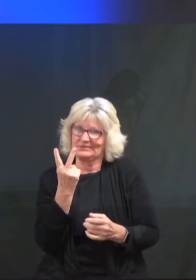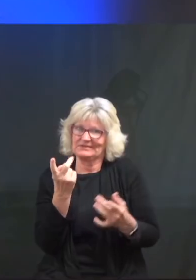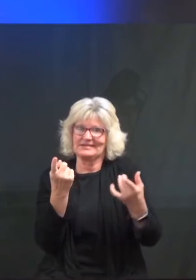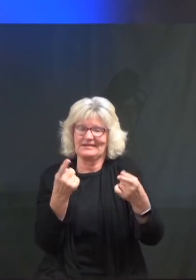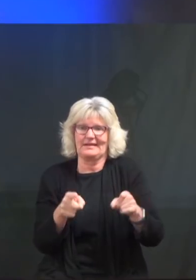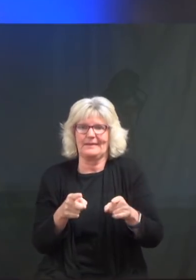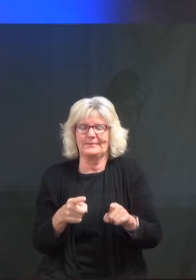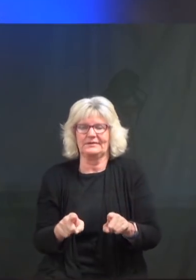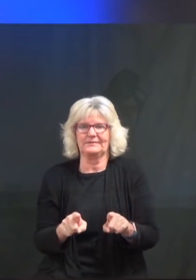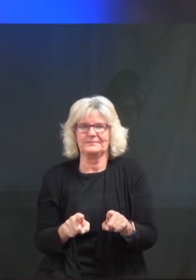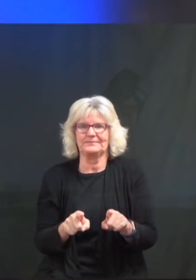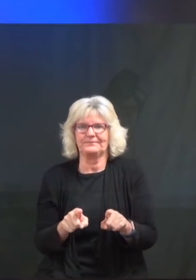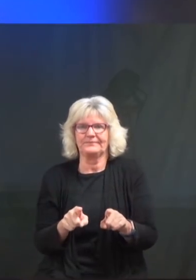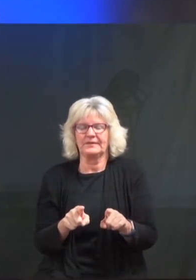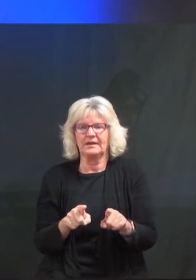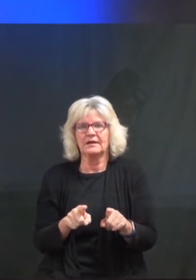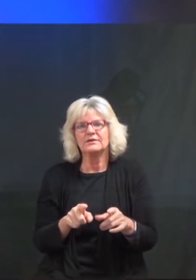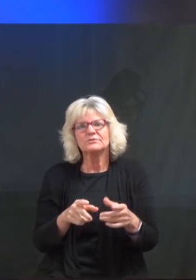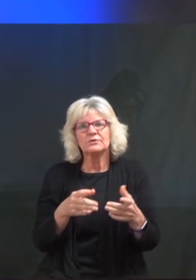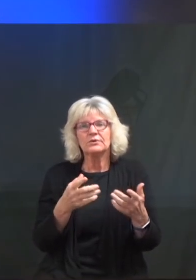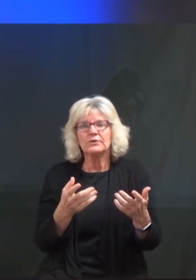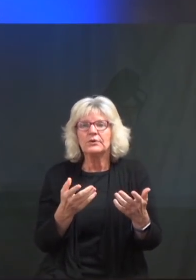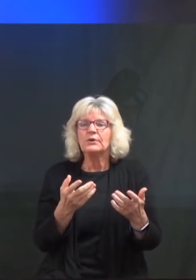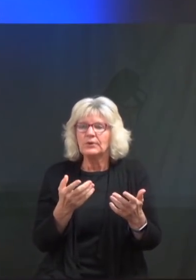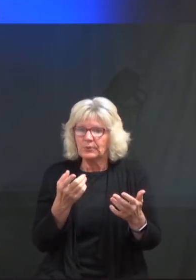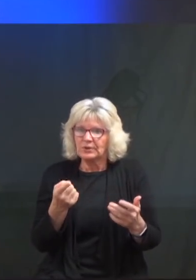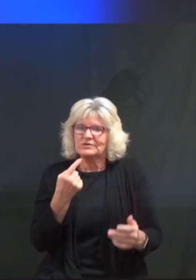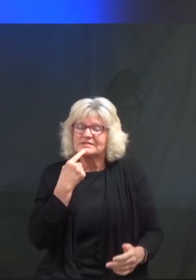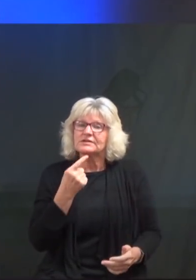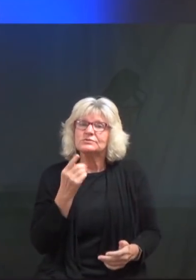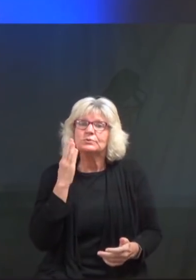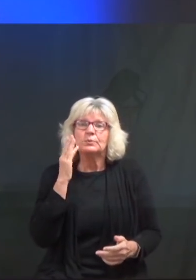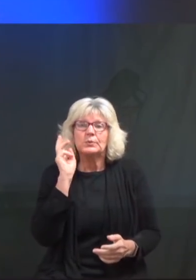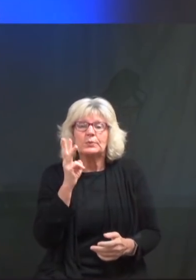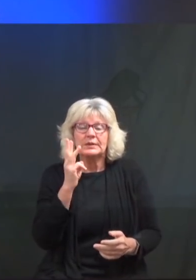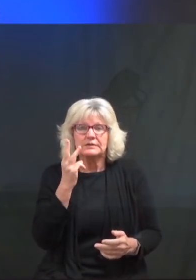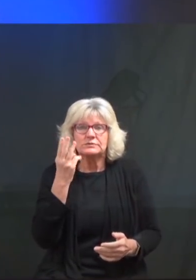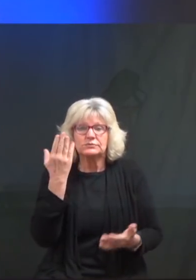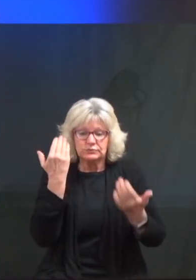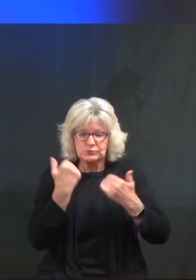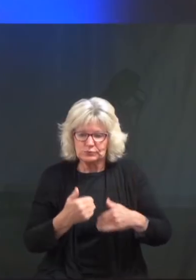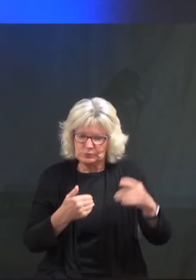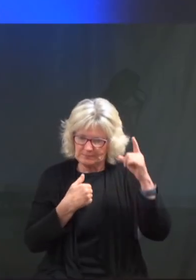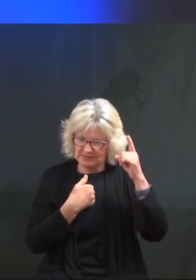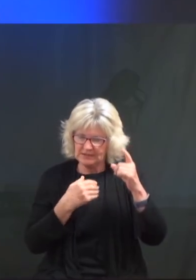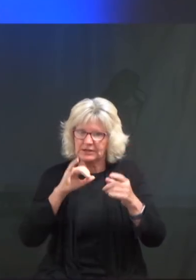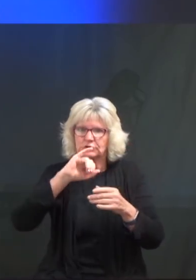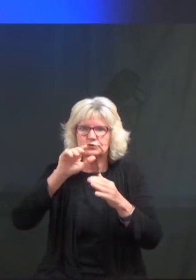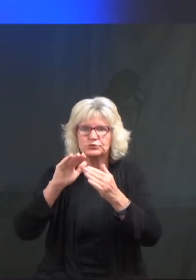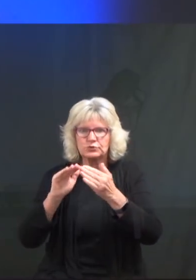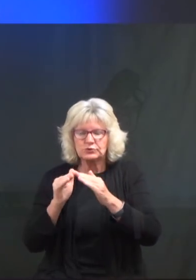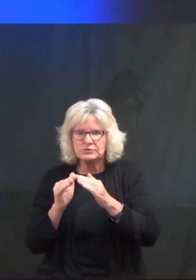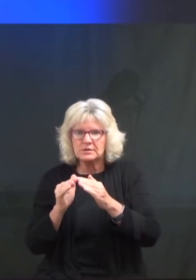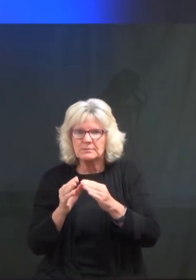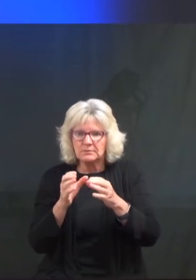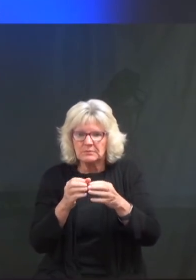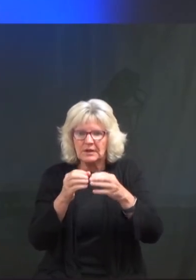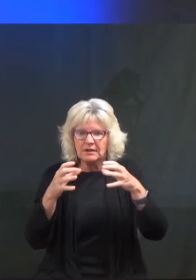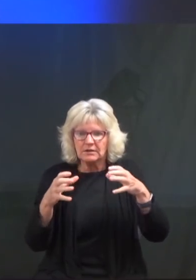you'll be ministers, you will be witnesses of me in Jerusalem, Judea, Samaria, and the utmost parts of the